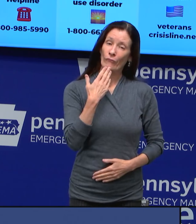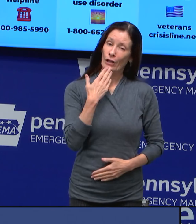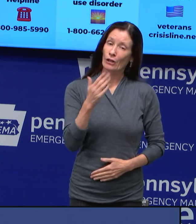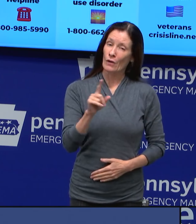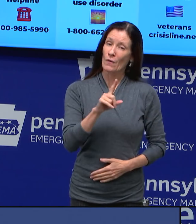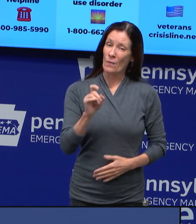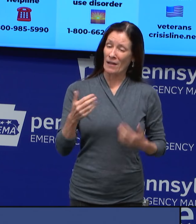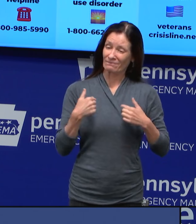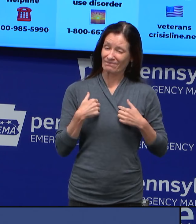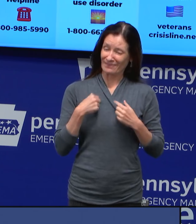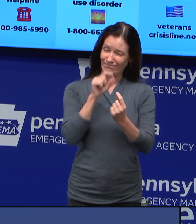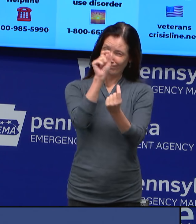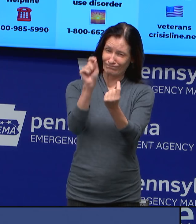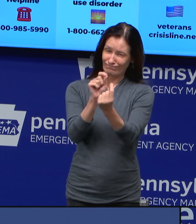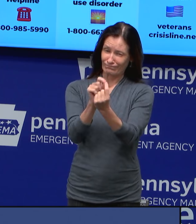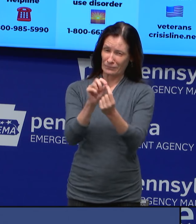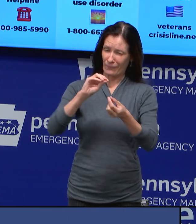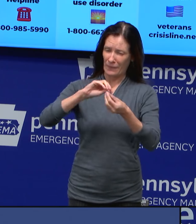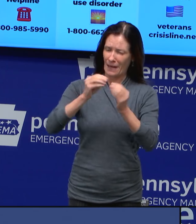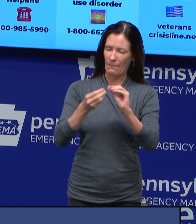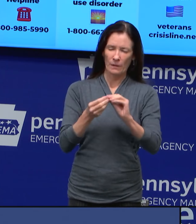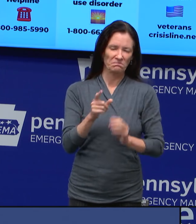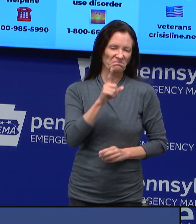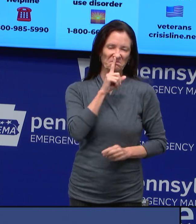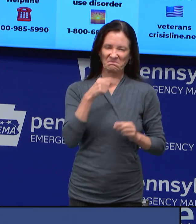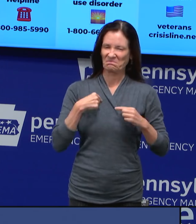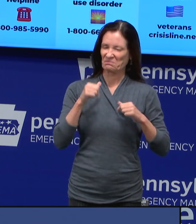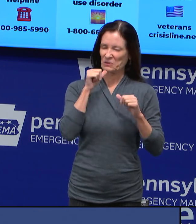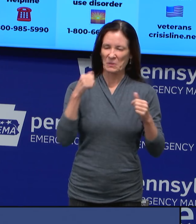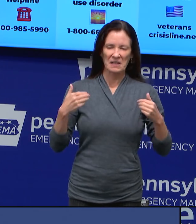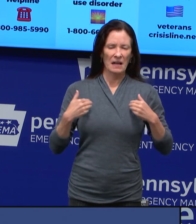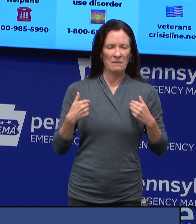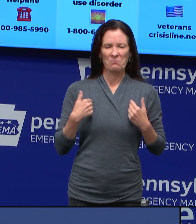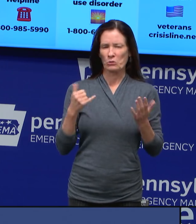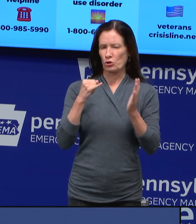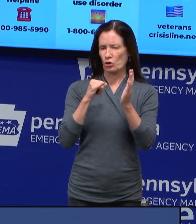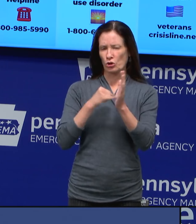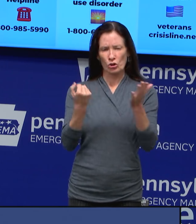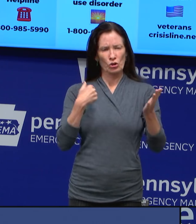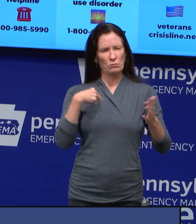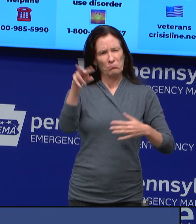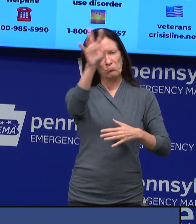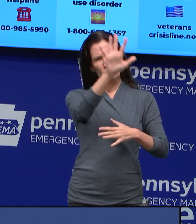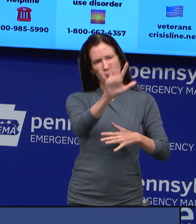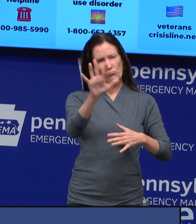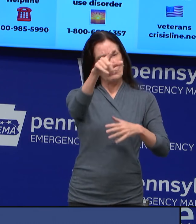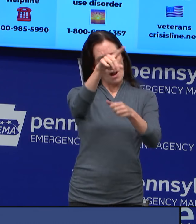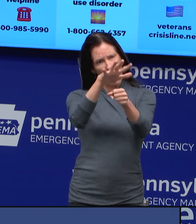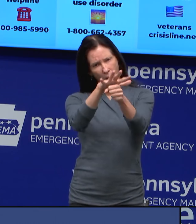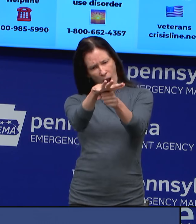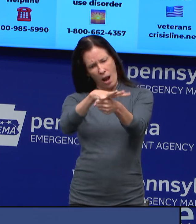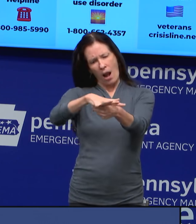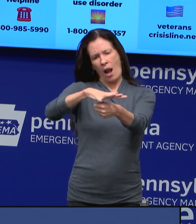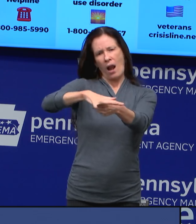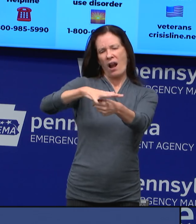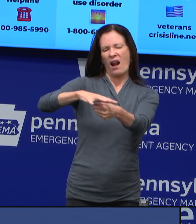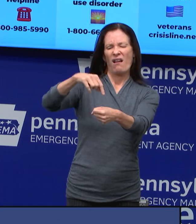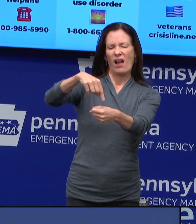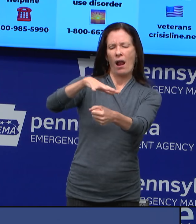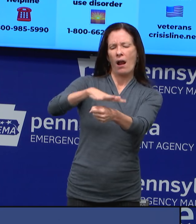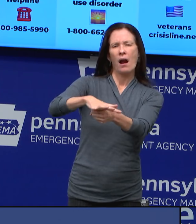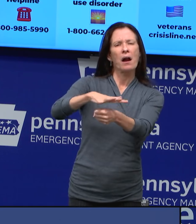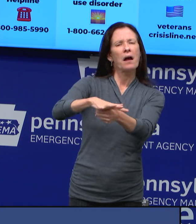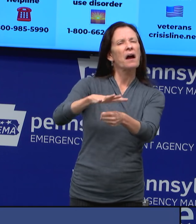do testing. We're going to look to expand testing through hospitals, health systems, and other medical providers in that area. We have